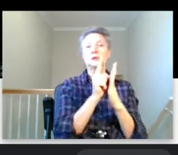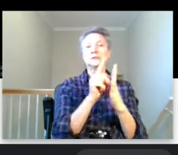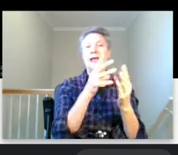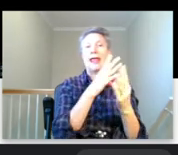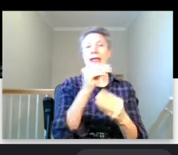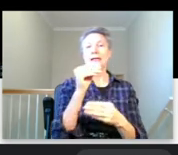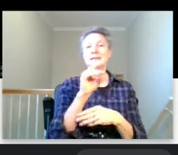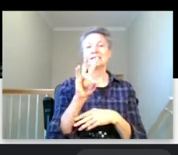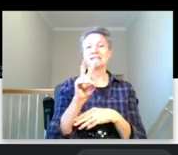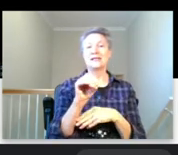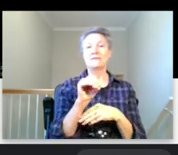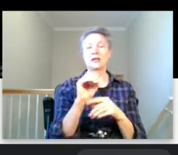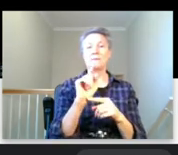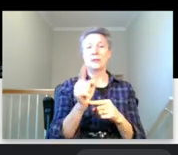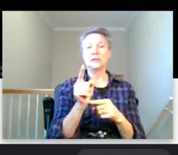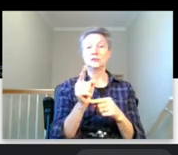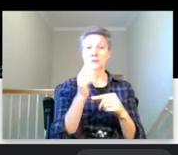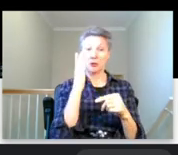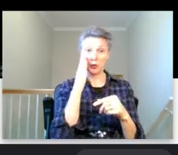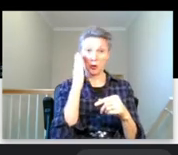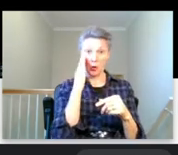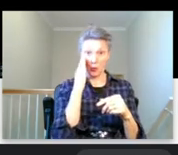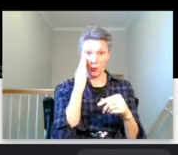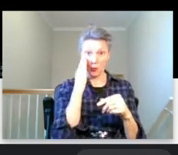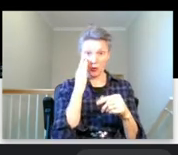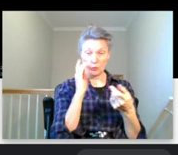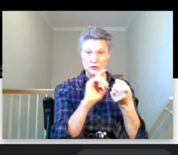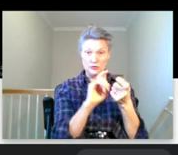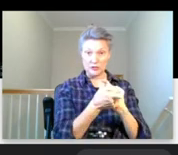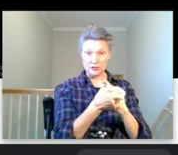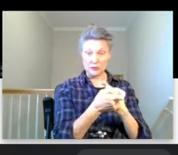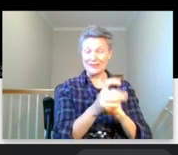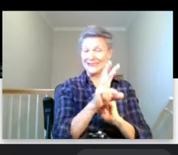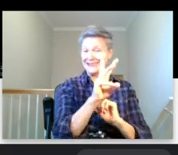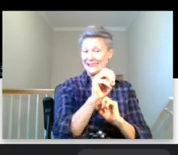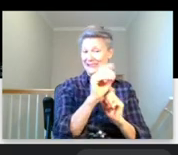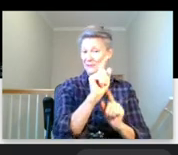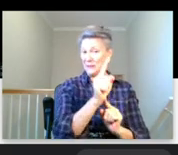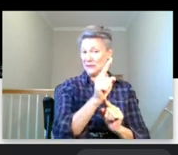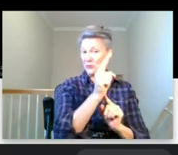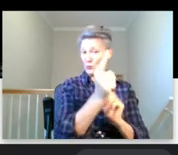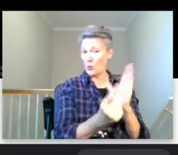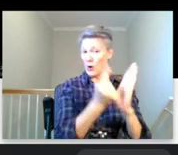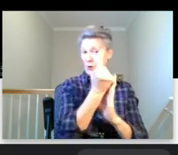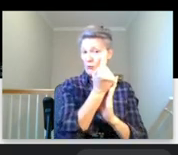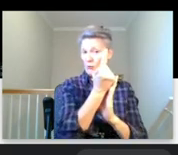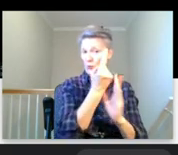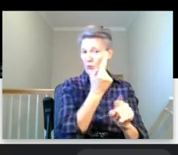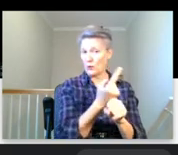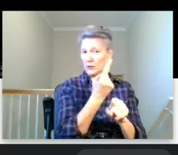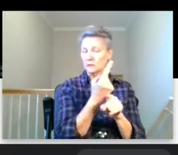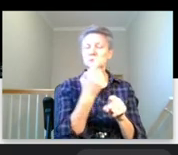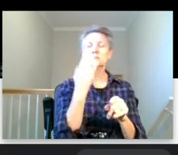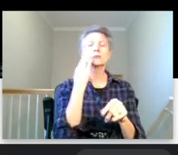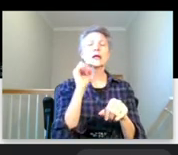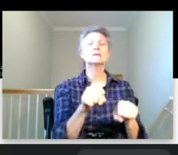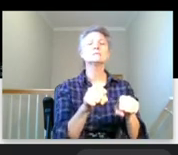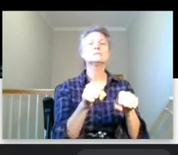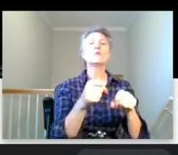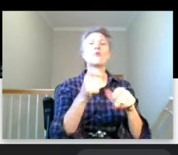minutes. Now, because you know your conversions, you know that there are 60 minutes in an hour. And so I can actually write